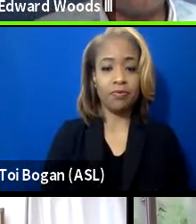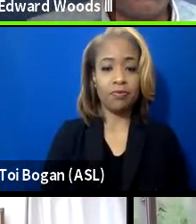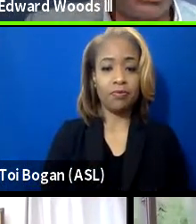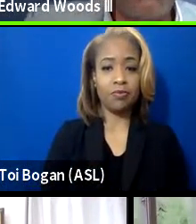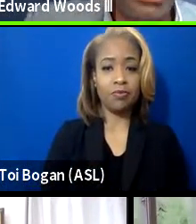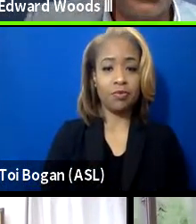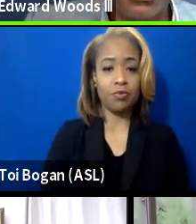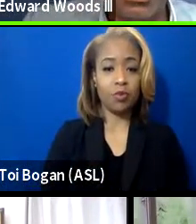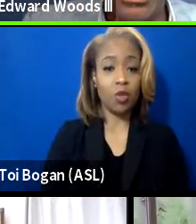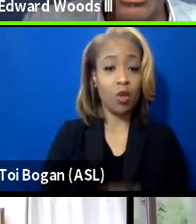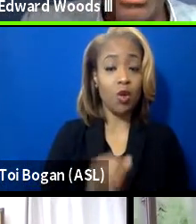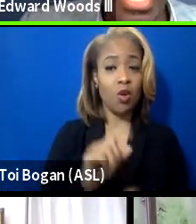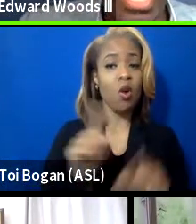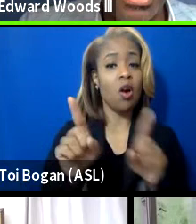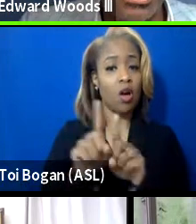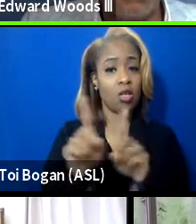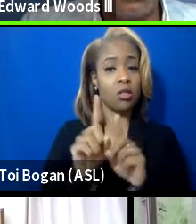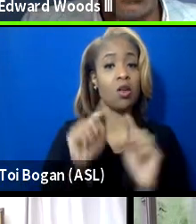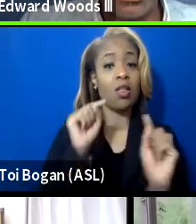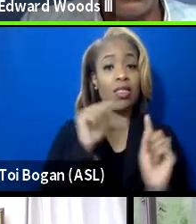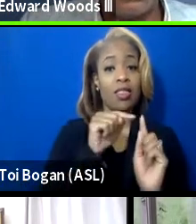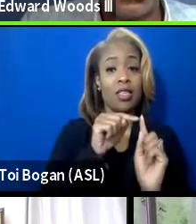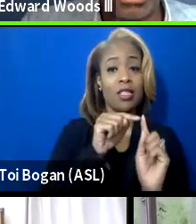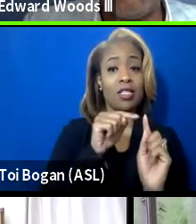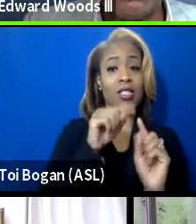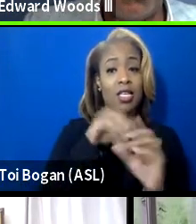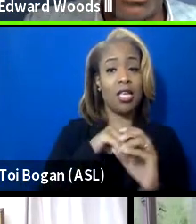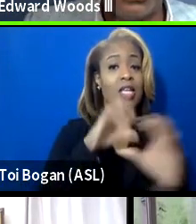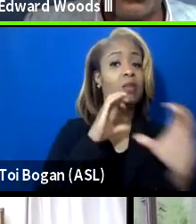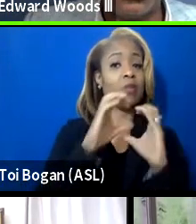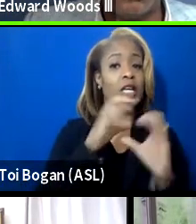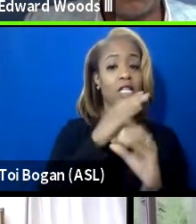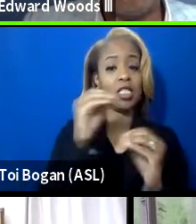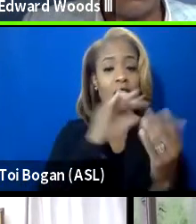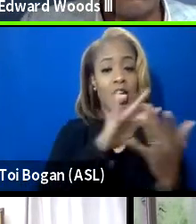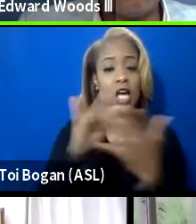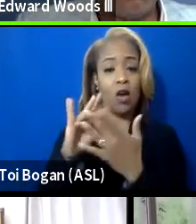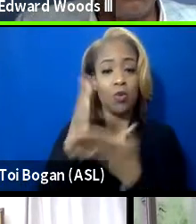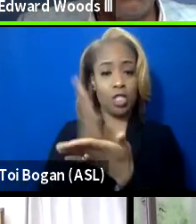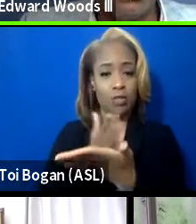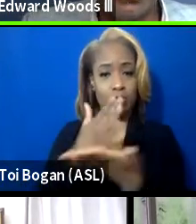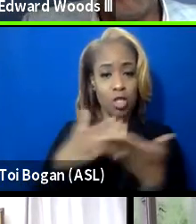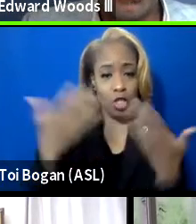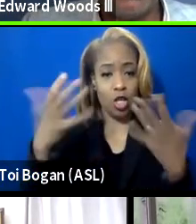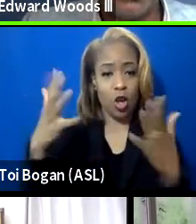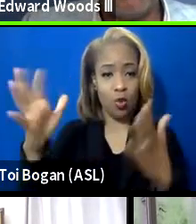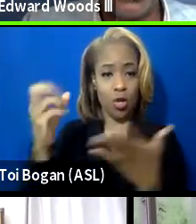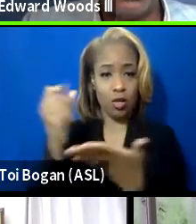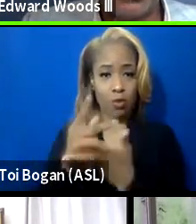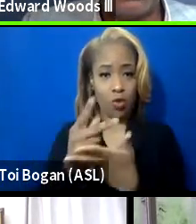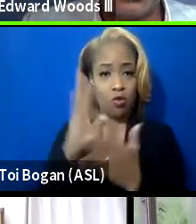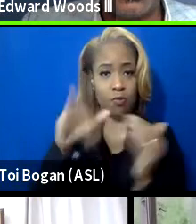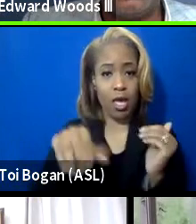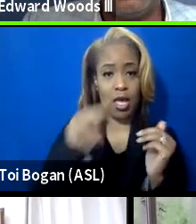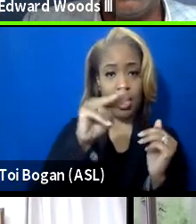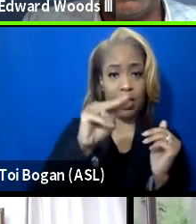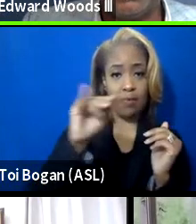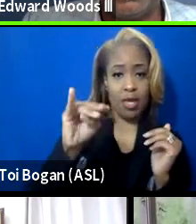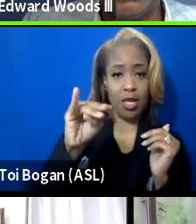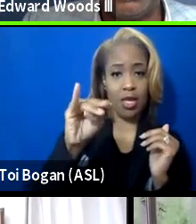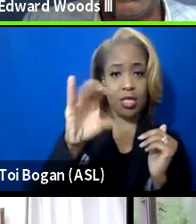And I just want to reiterate that this is in the communications and outreach budget already approved by the